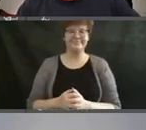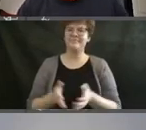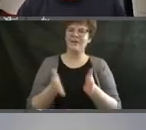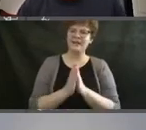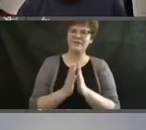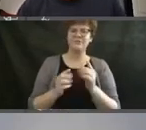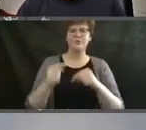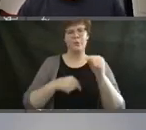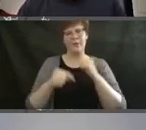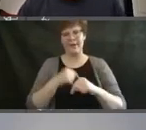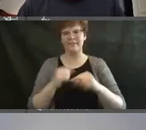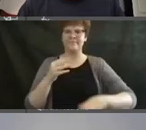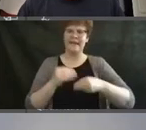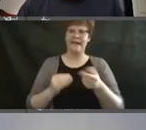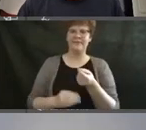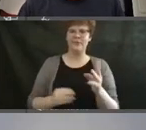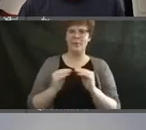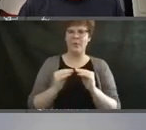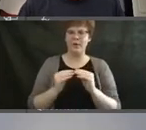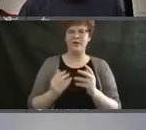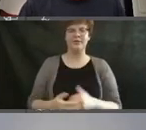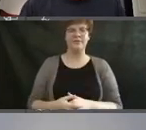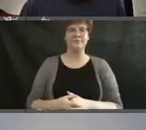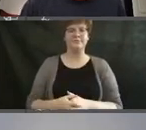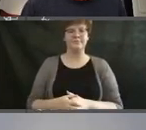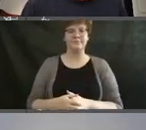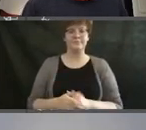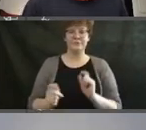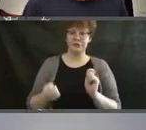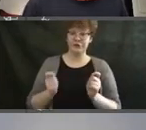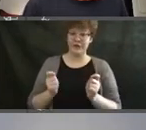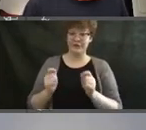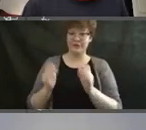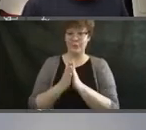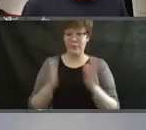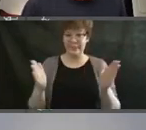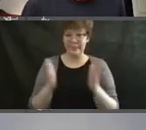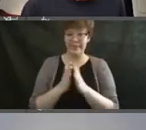more. They want you to maybe change the width to 2 point